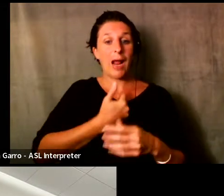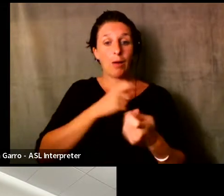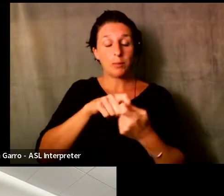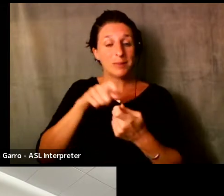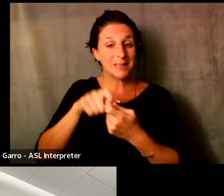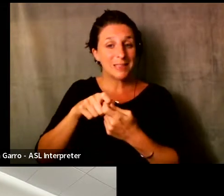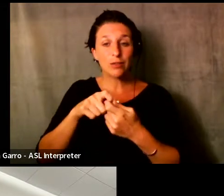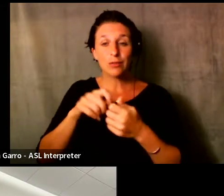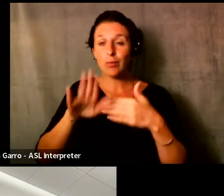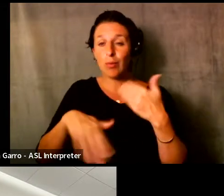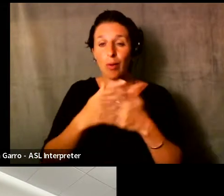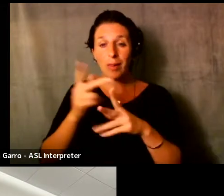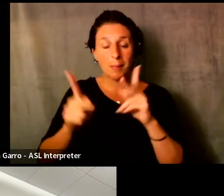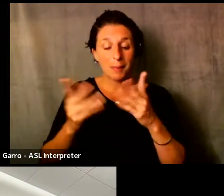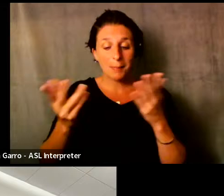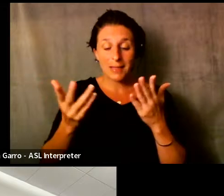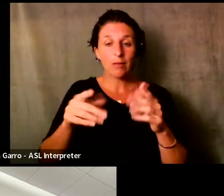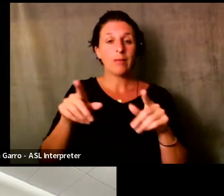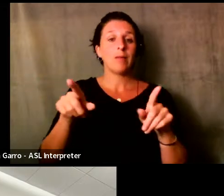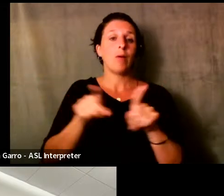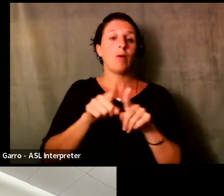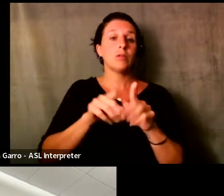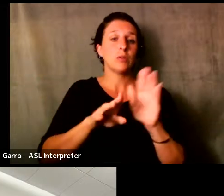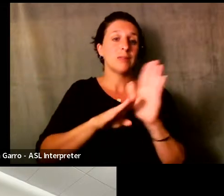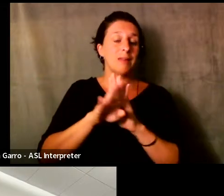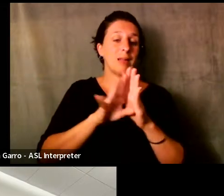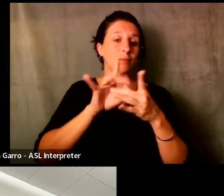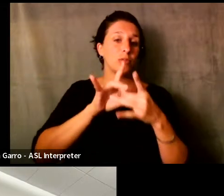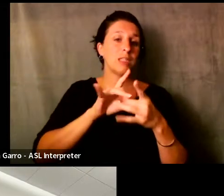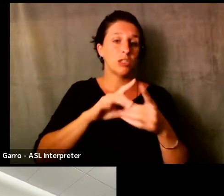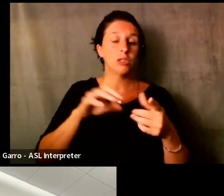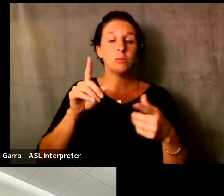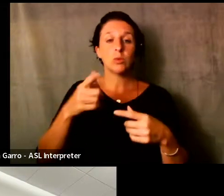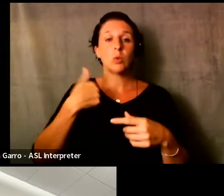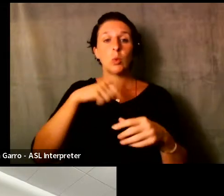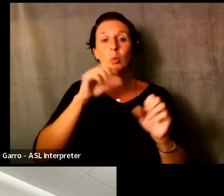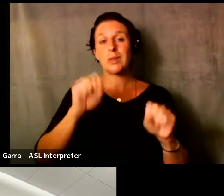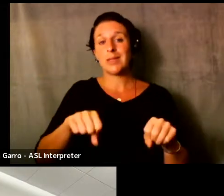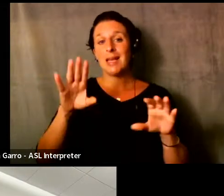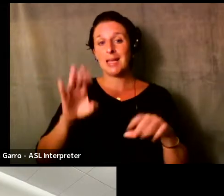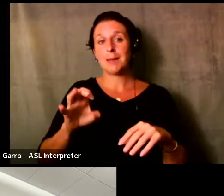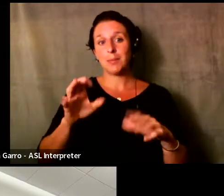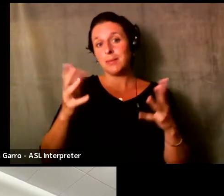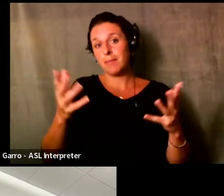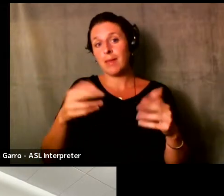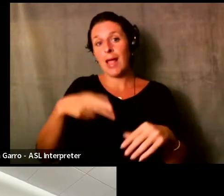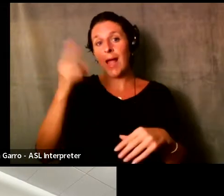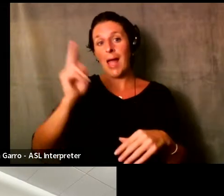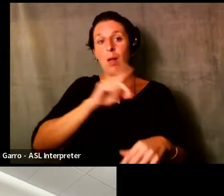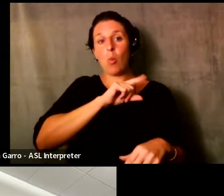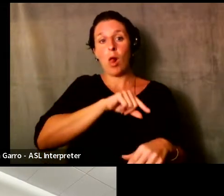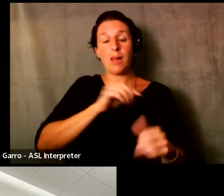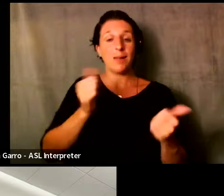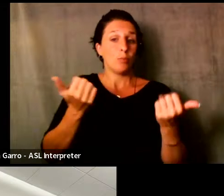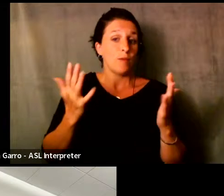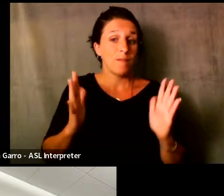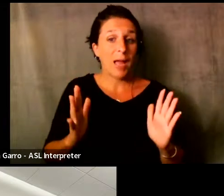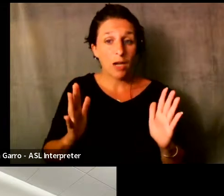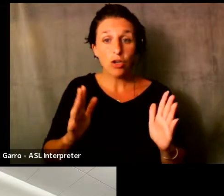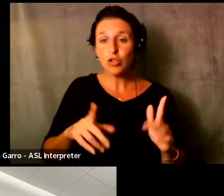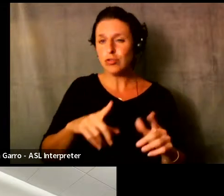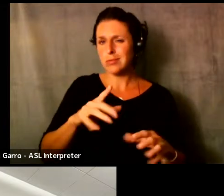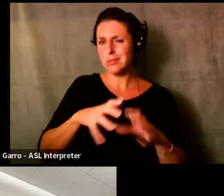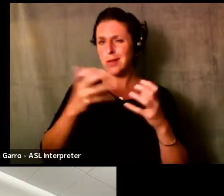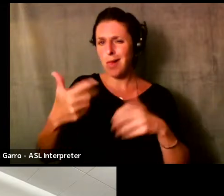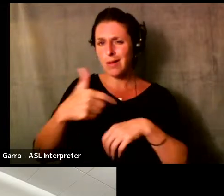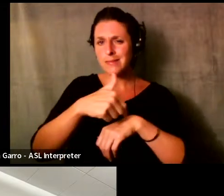all of the people here, as well as develop the relationships in order to be a high quality provider. It's a lot of